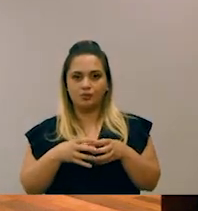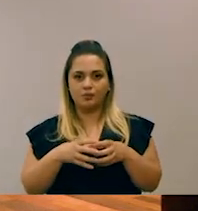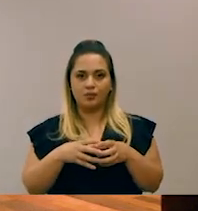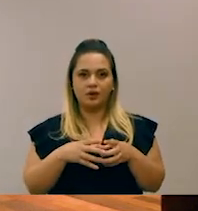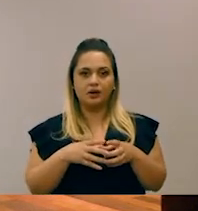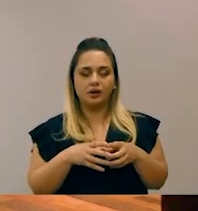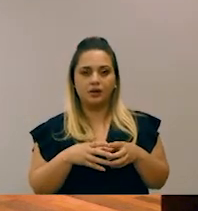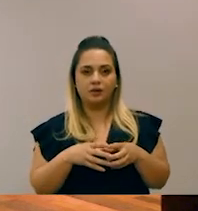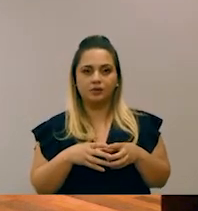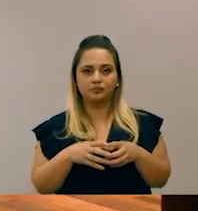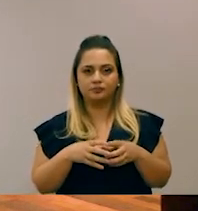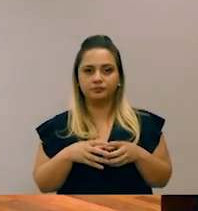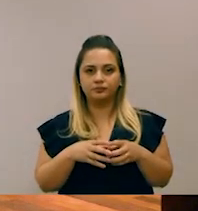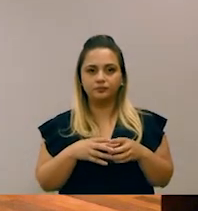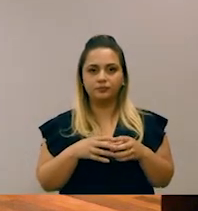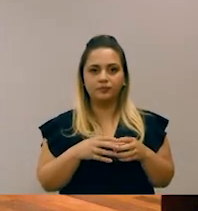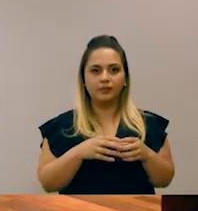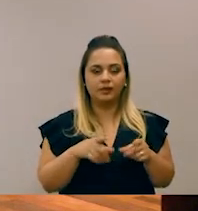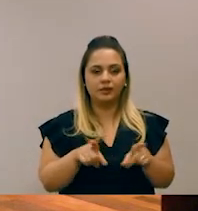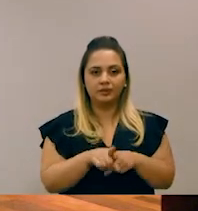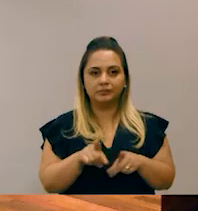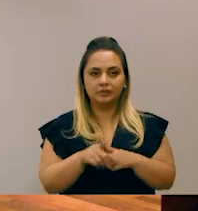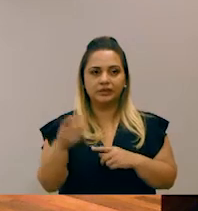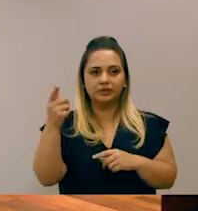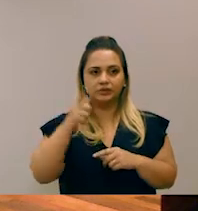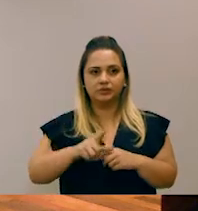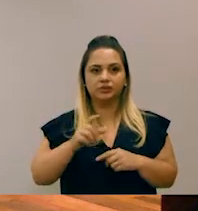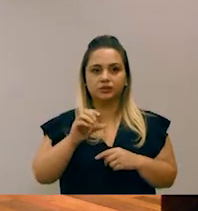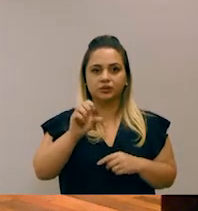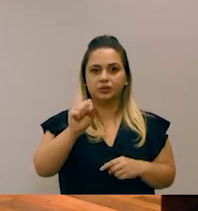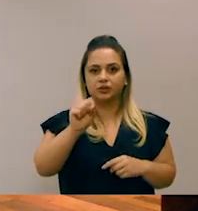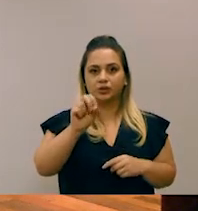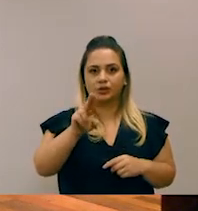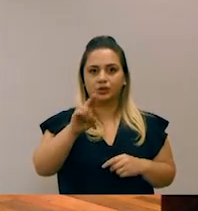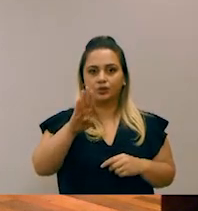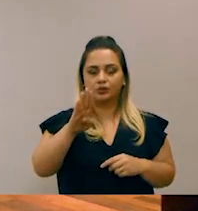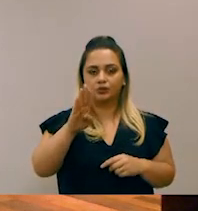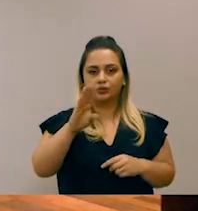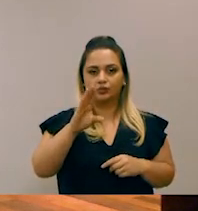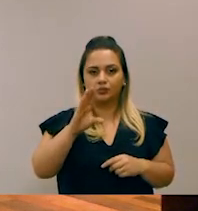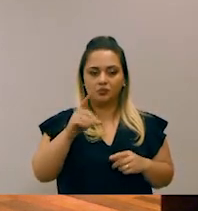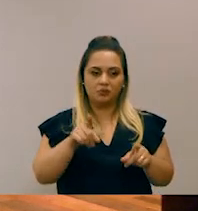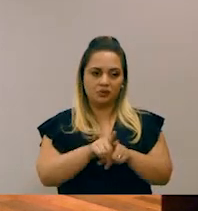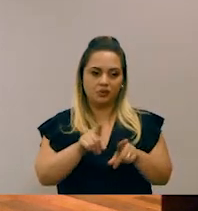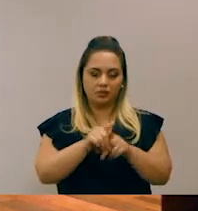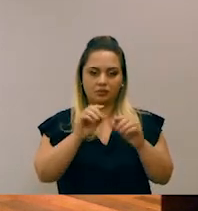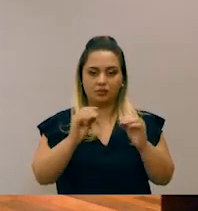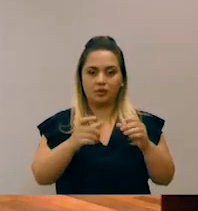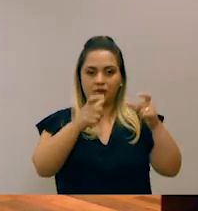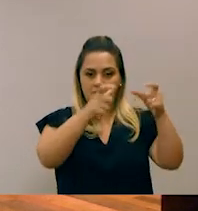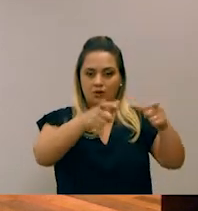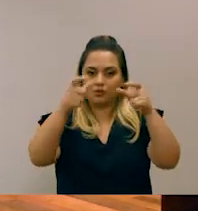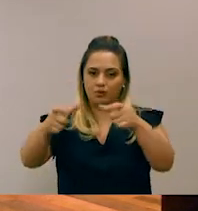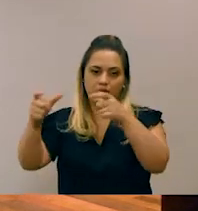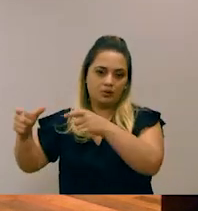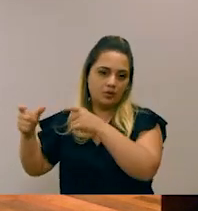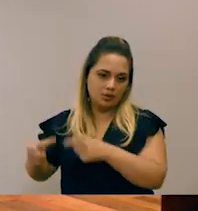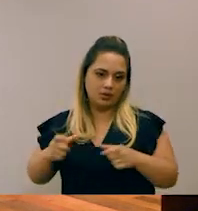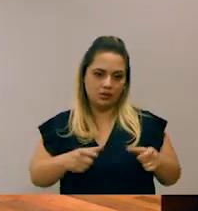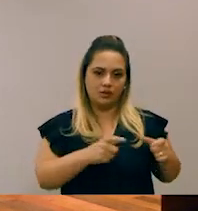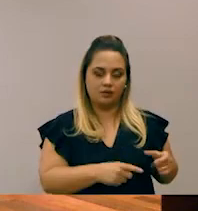some categories. We could generate subcategories. It was really interesting to use